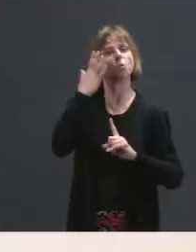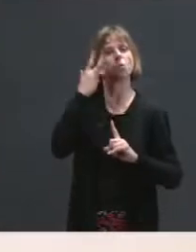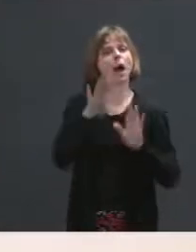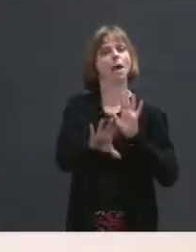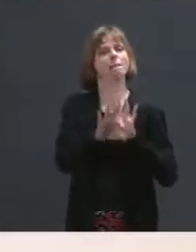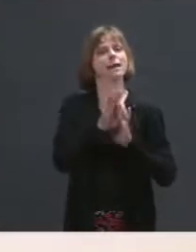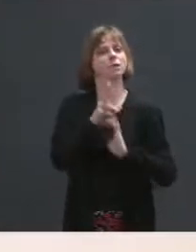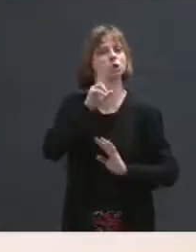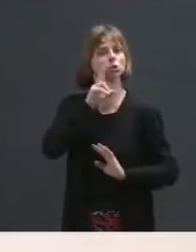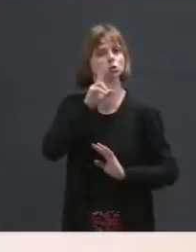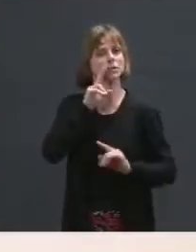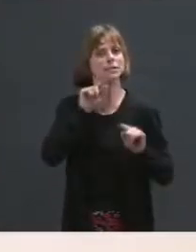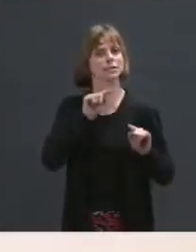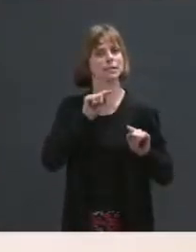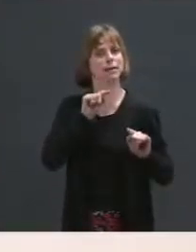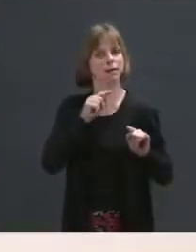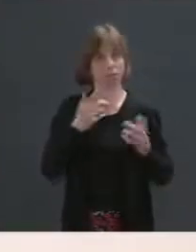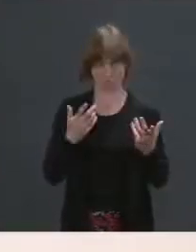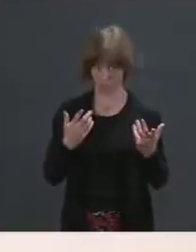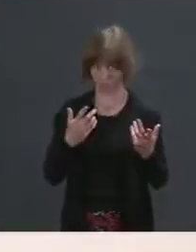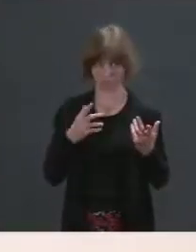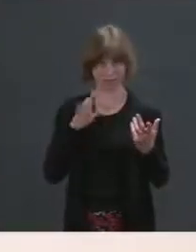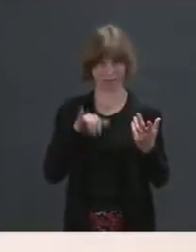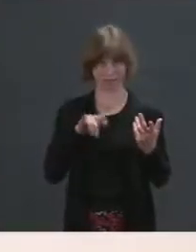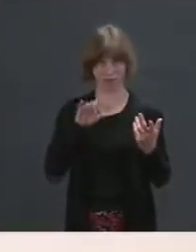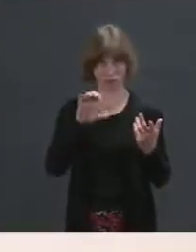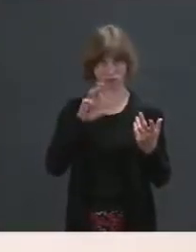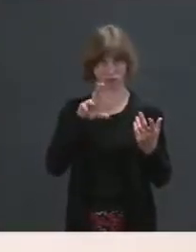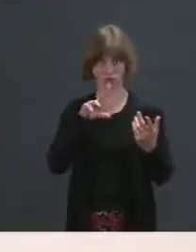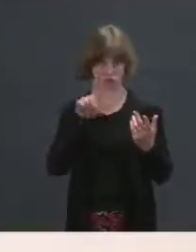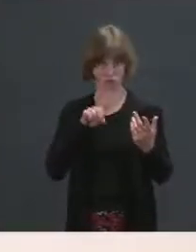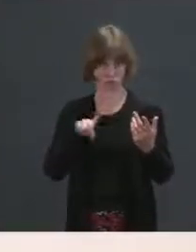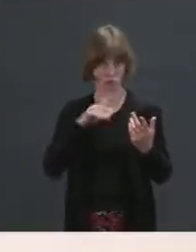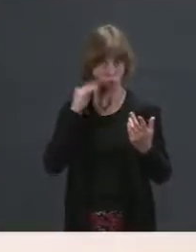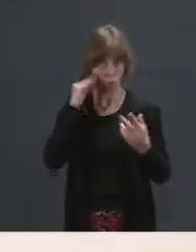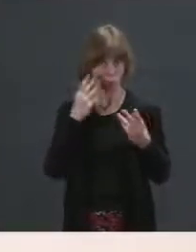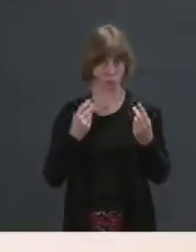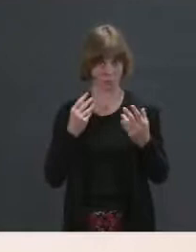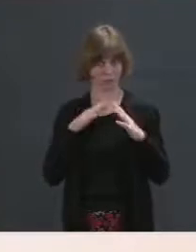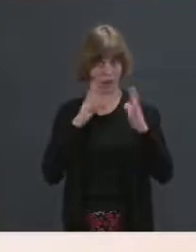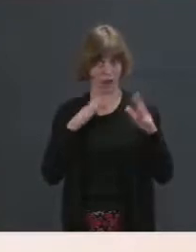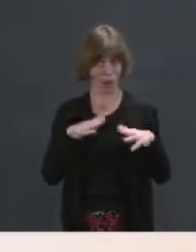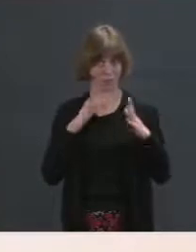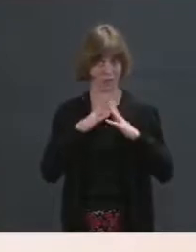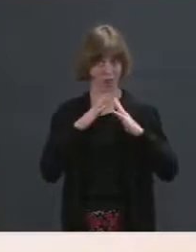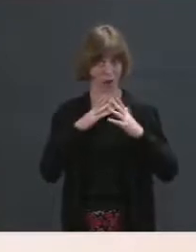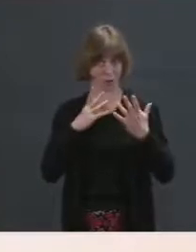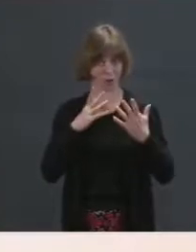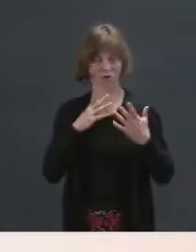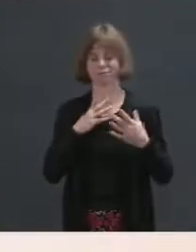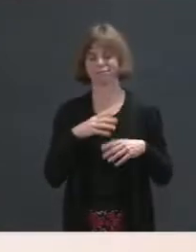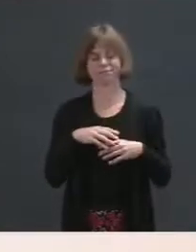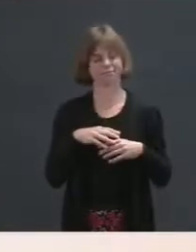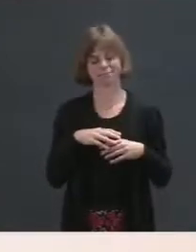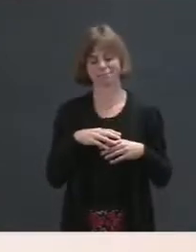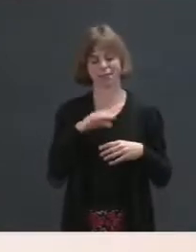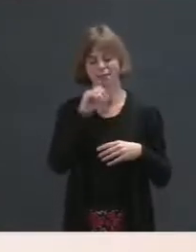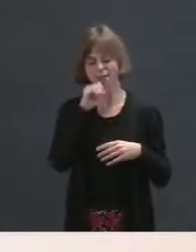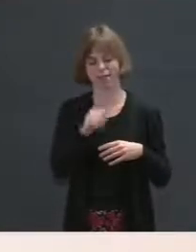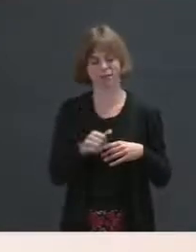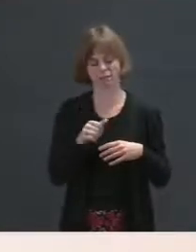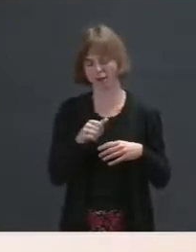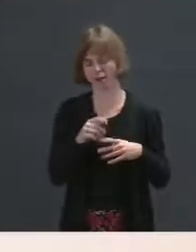go? Significance with the fact that it's Ted Cruz's hometown, for instance? Any other significance? That is not a significance. I would say